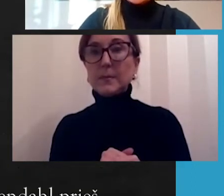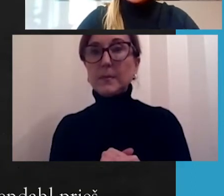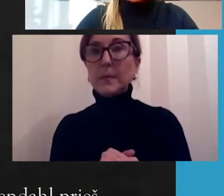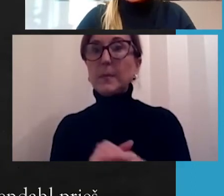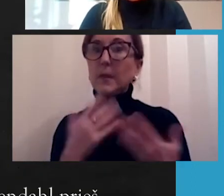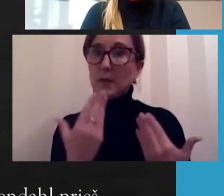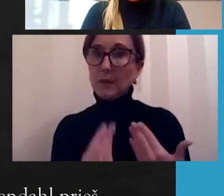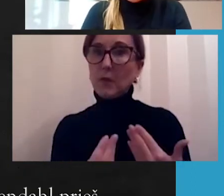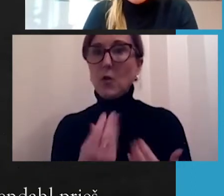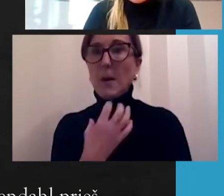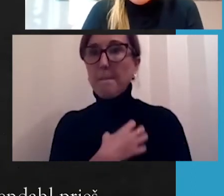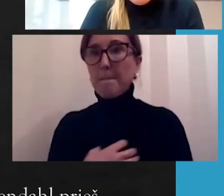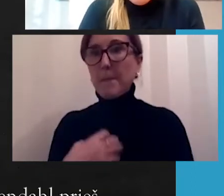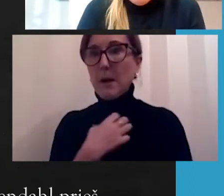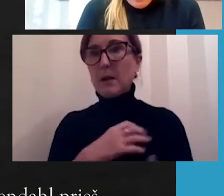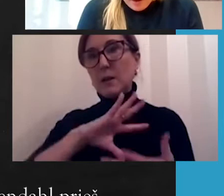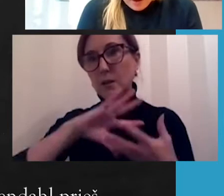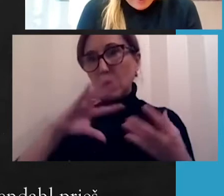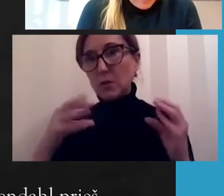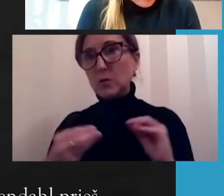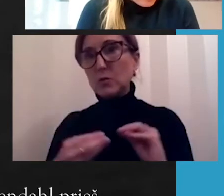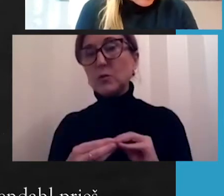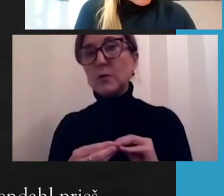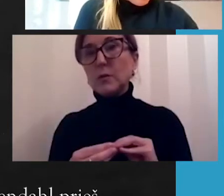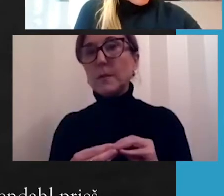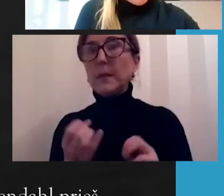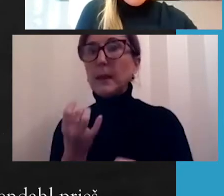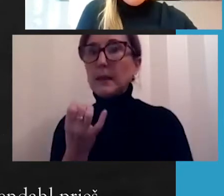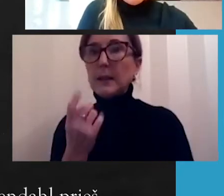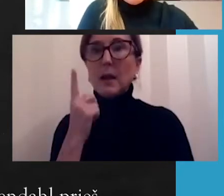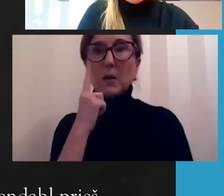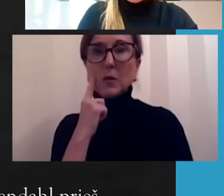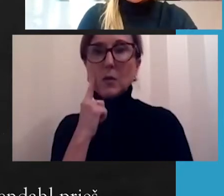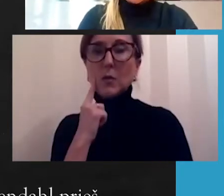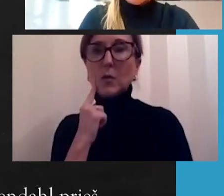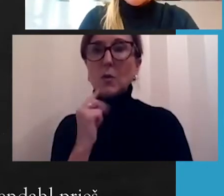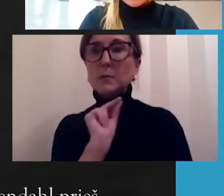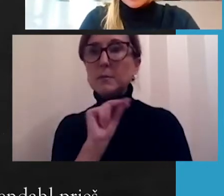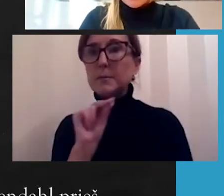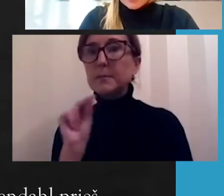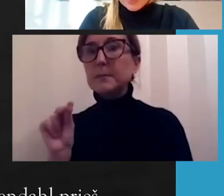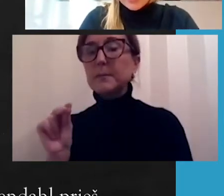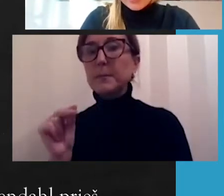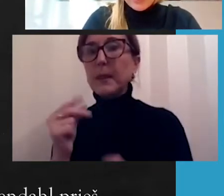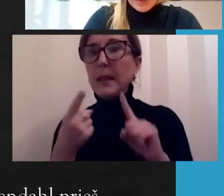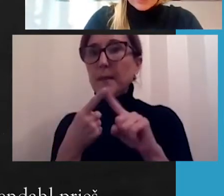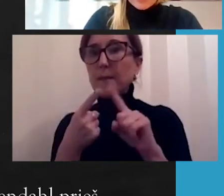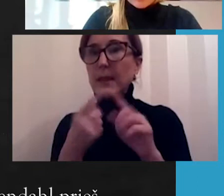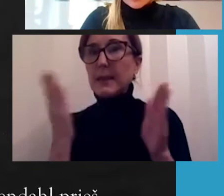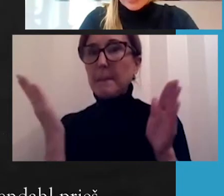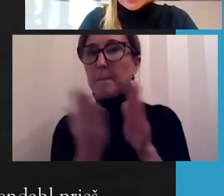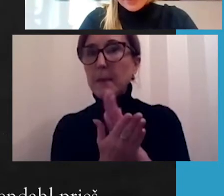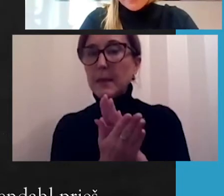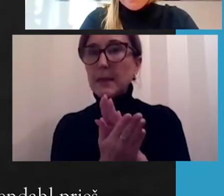to be taken into consideration. These were the main conclusions, and now I would like to speak a bit